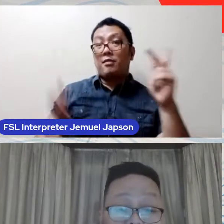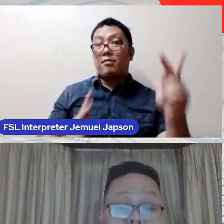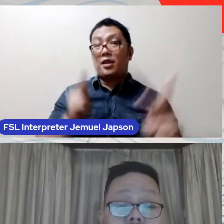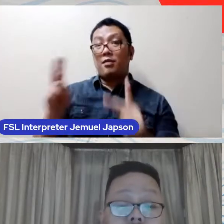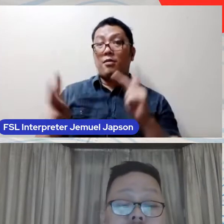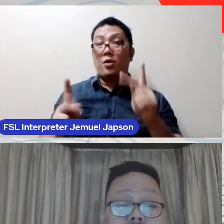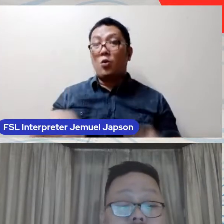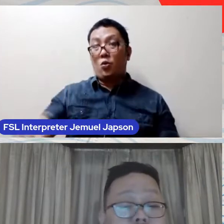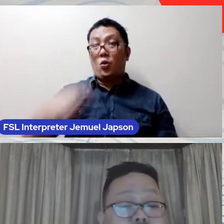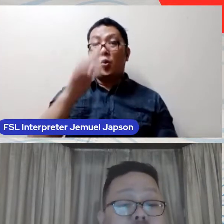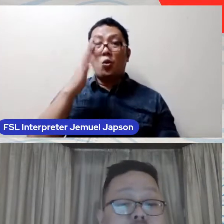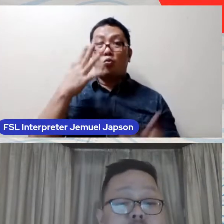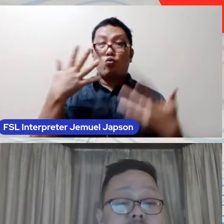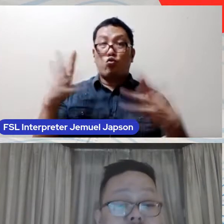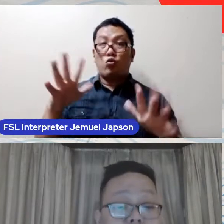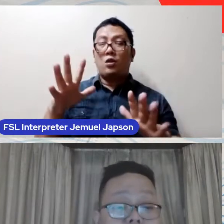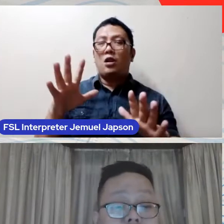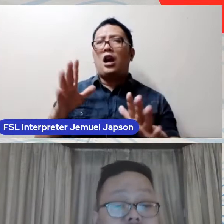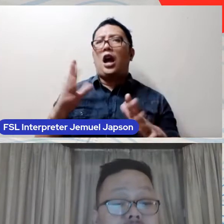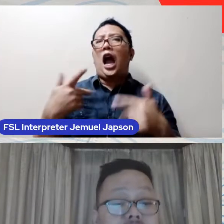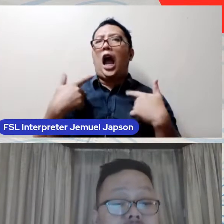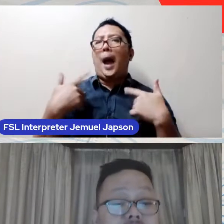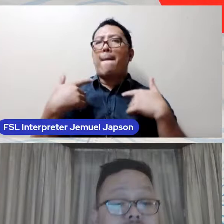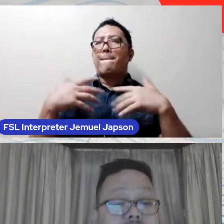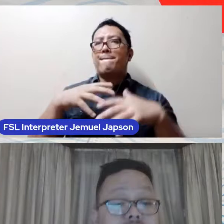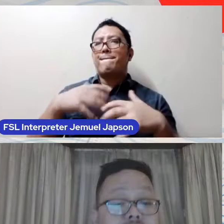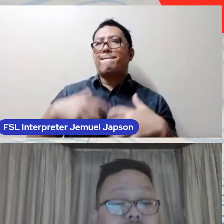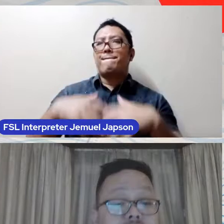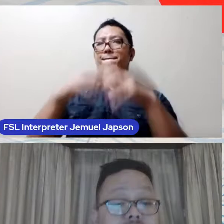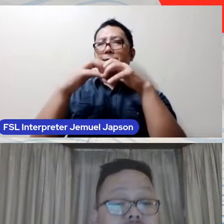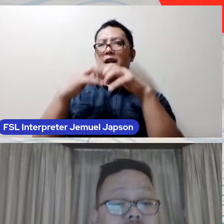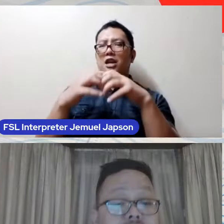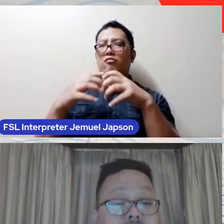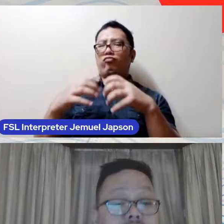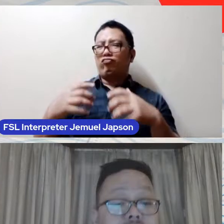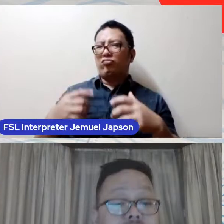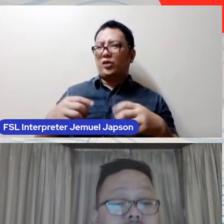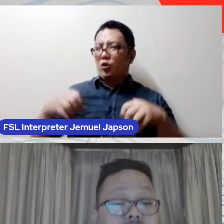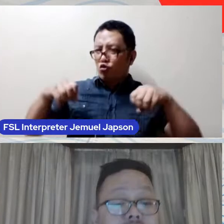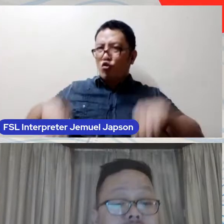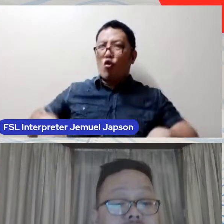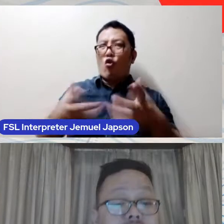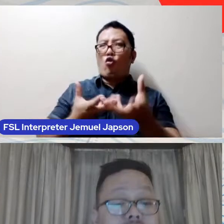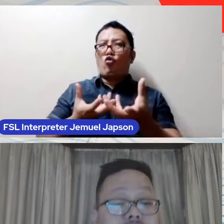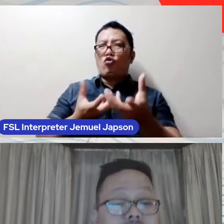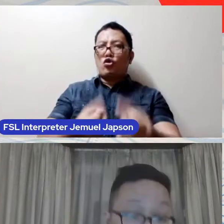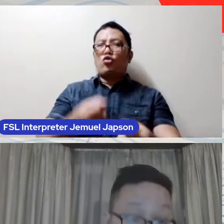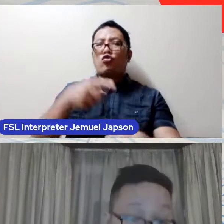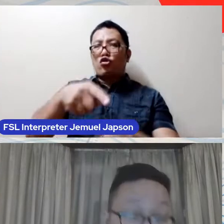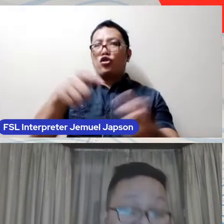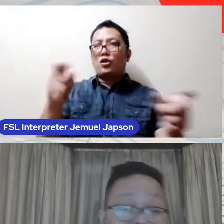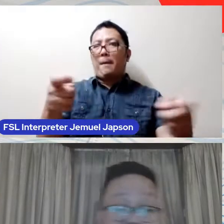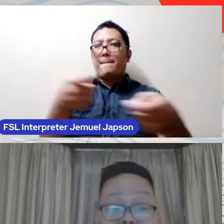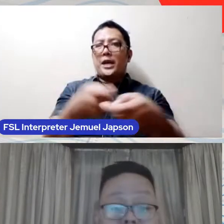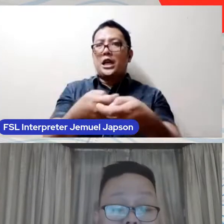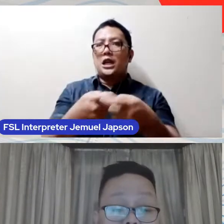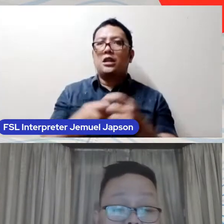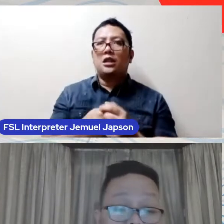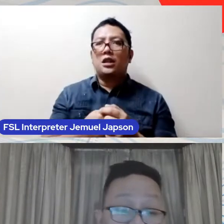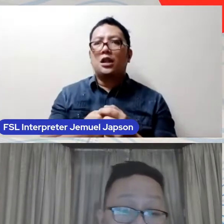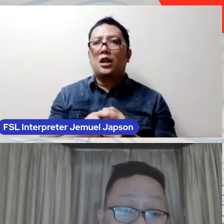will already have some sort of built-in distrust for that particular box. And again,